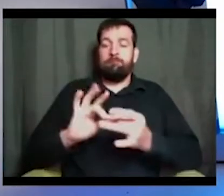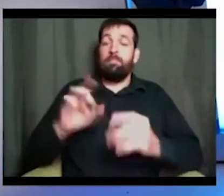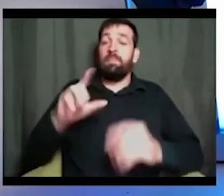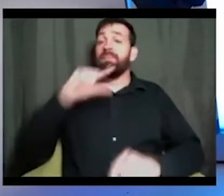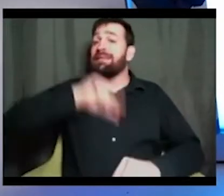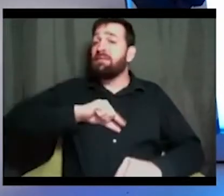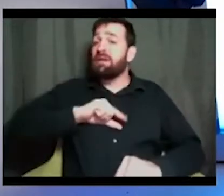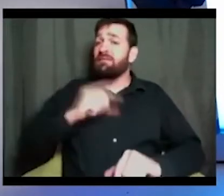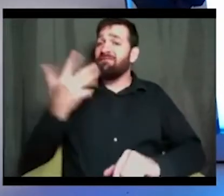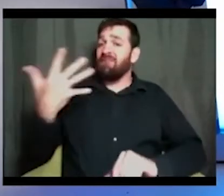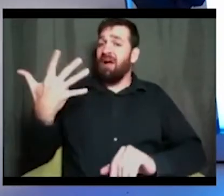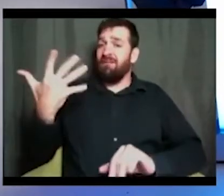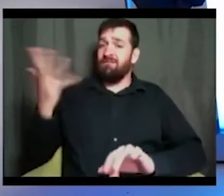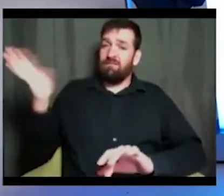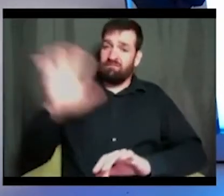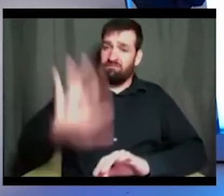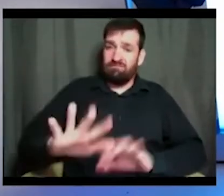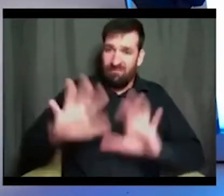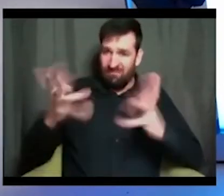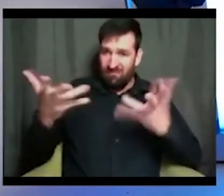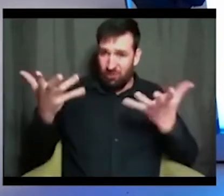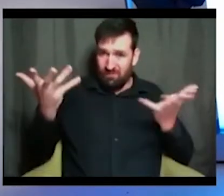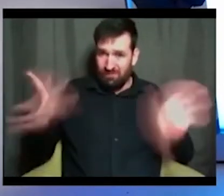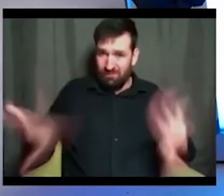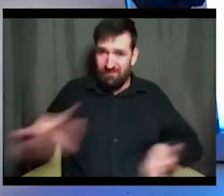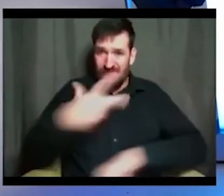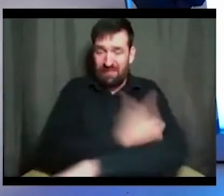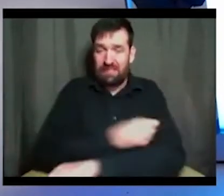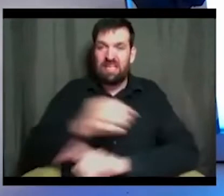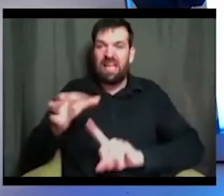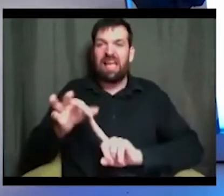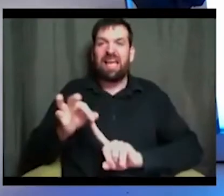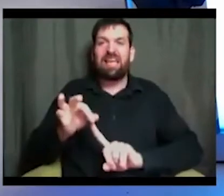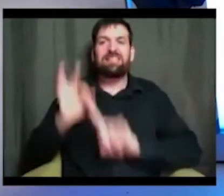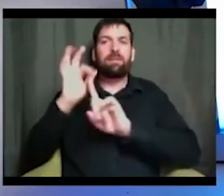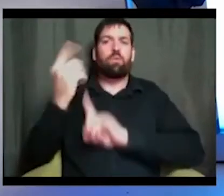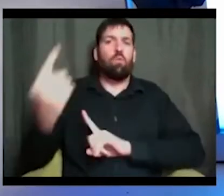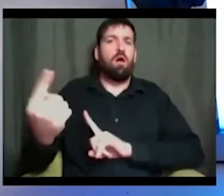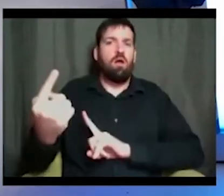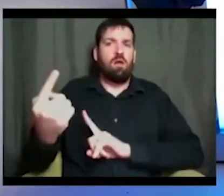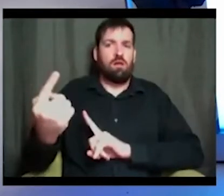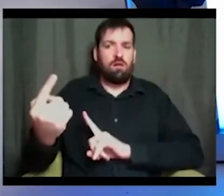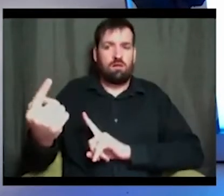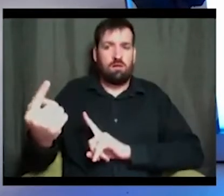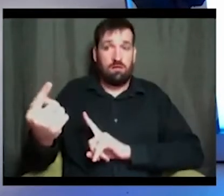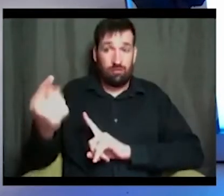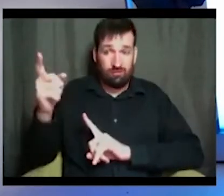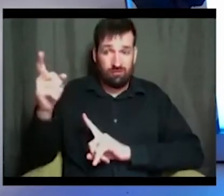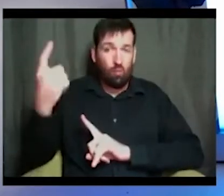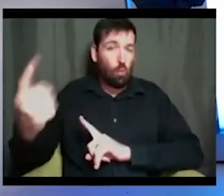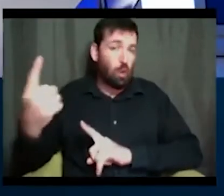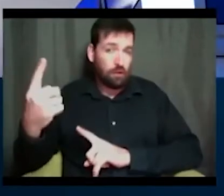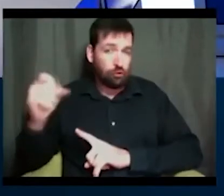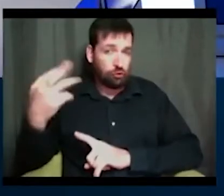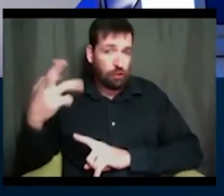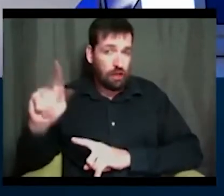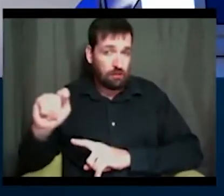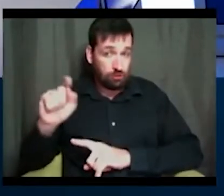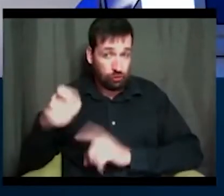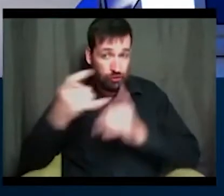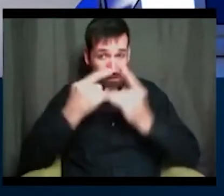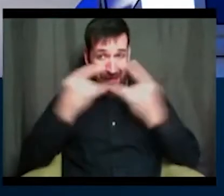all totally vaccinated except for one who's only had 1 shot. Should we all still be masked? Should it still look like last